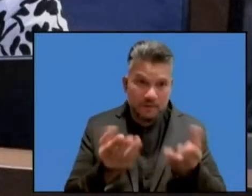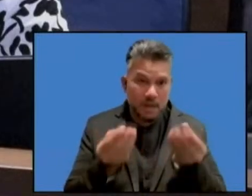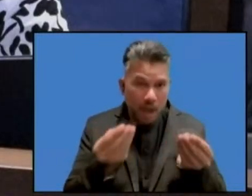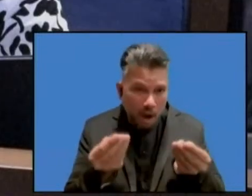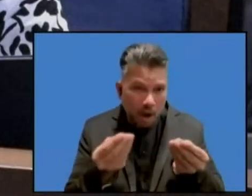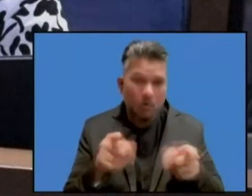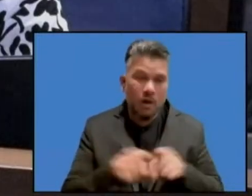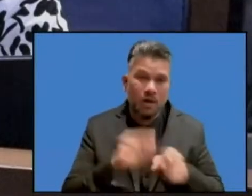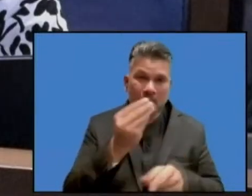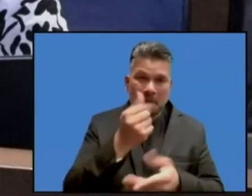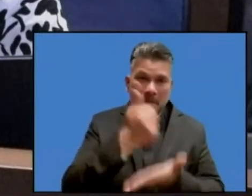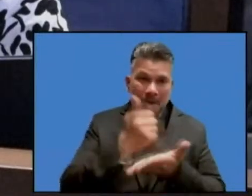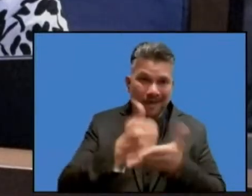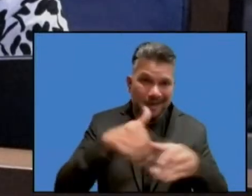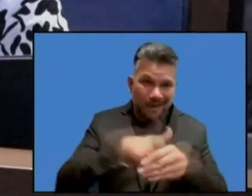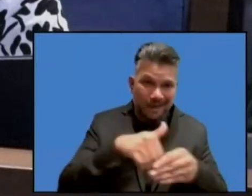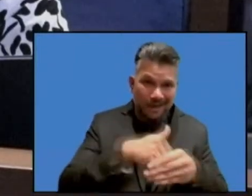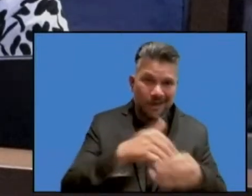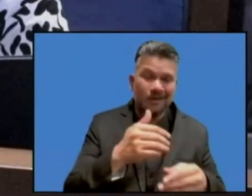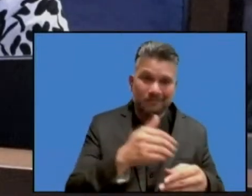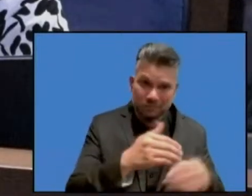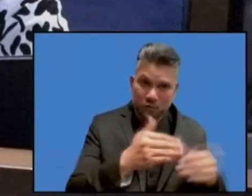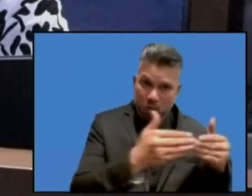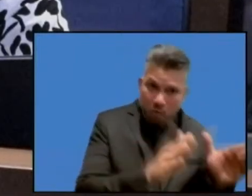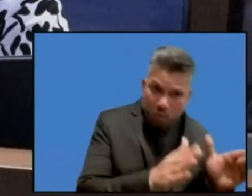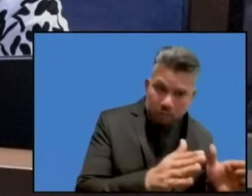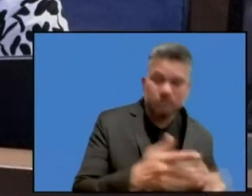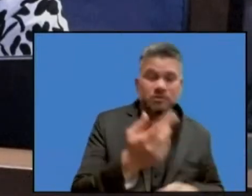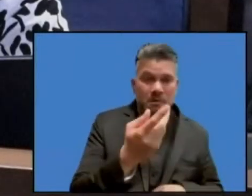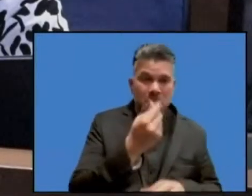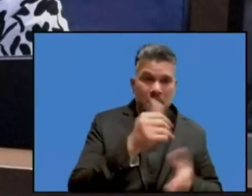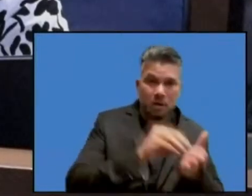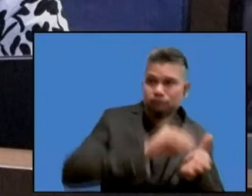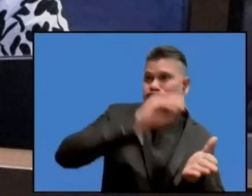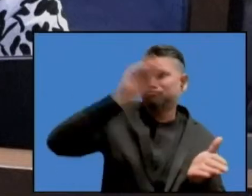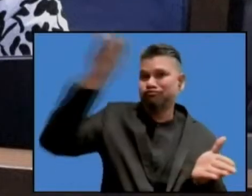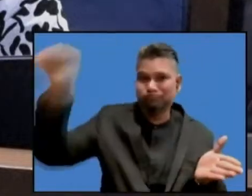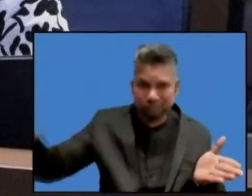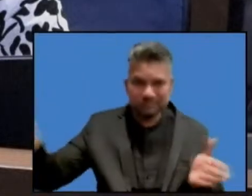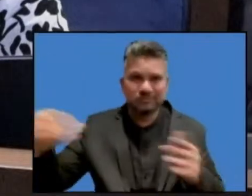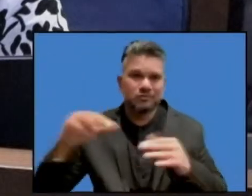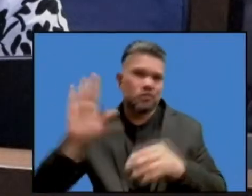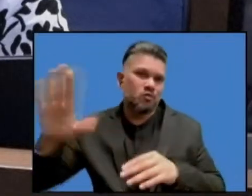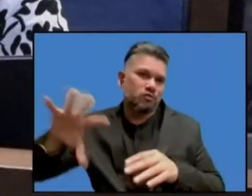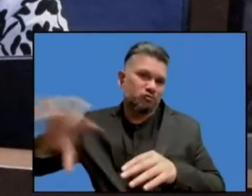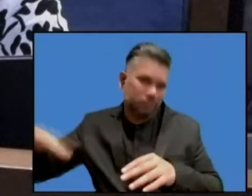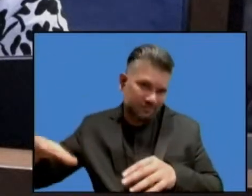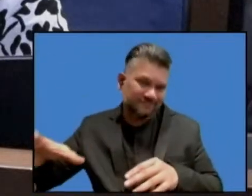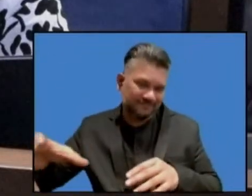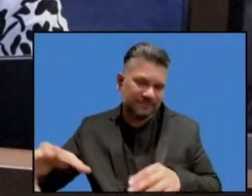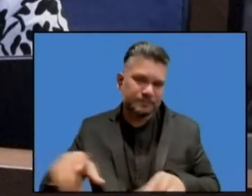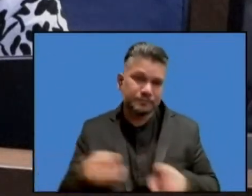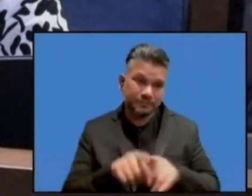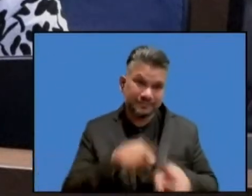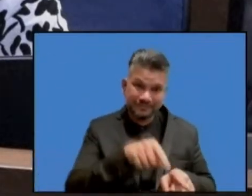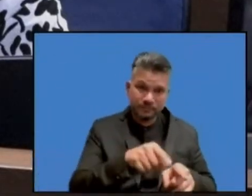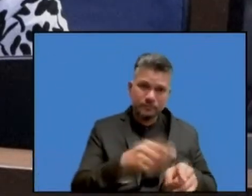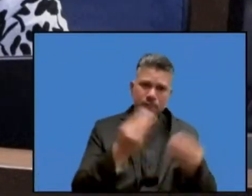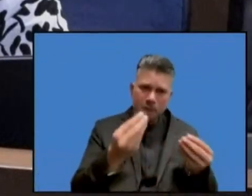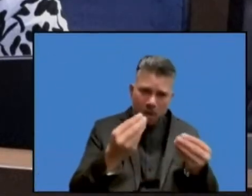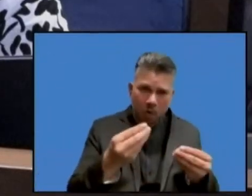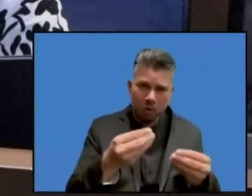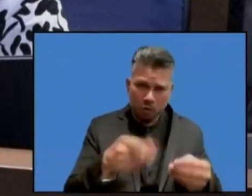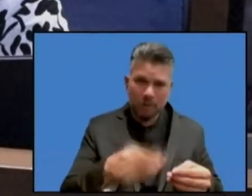money overseas. Through the amendments of Payment Services Act, the mode of international